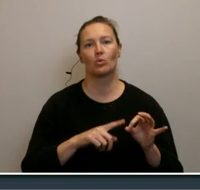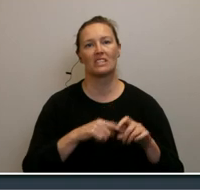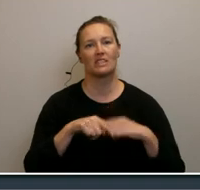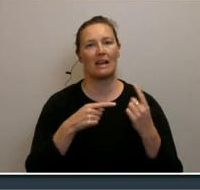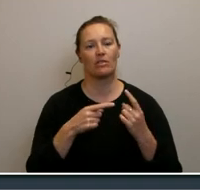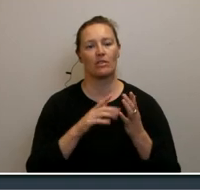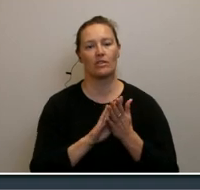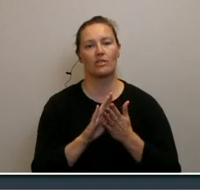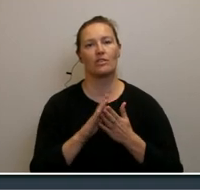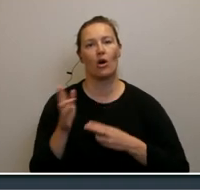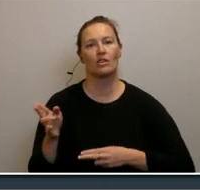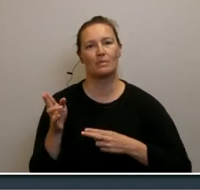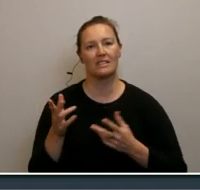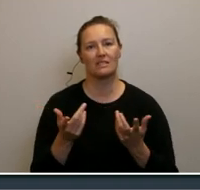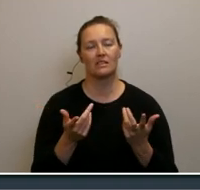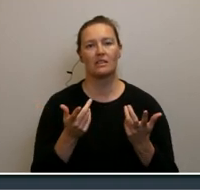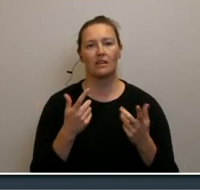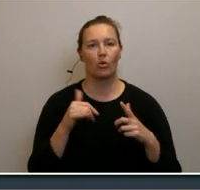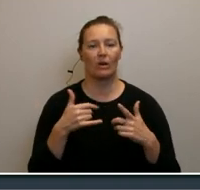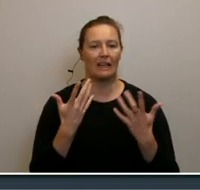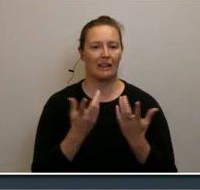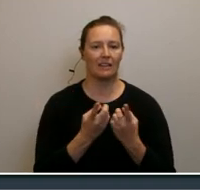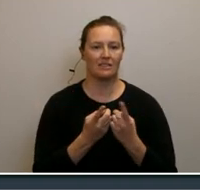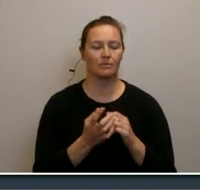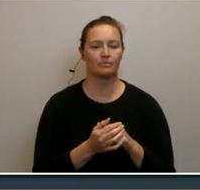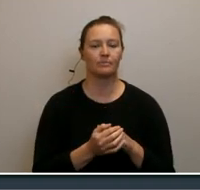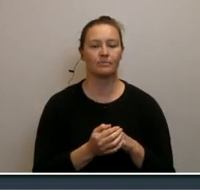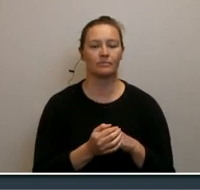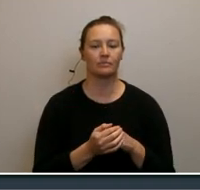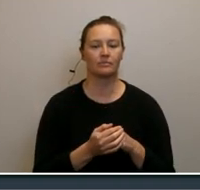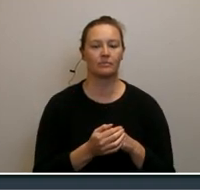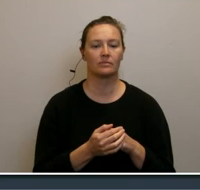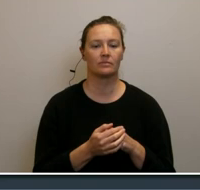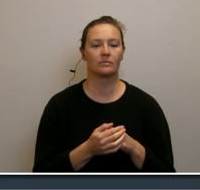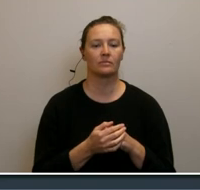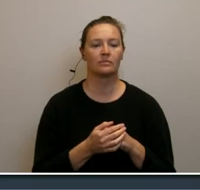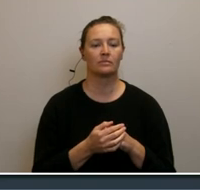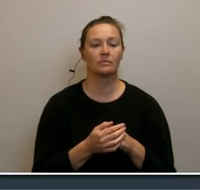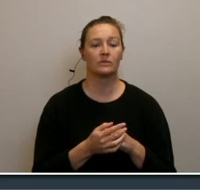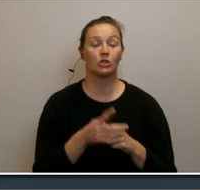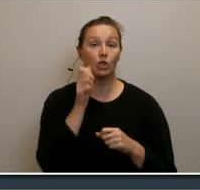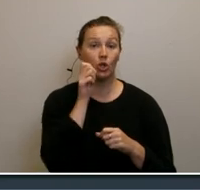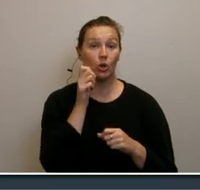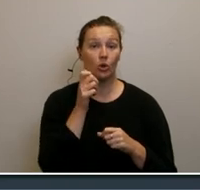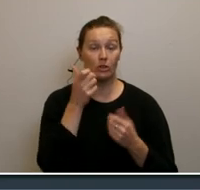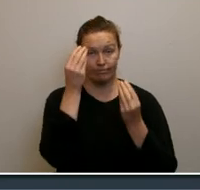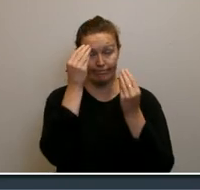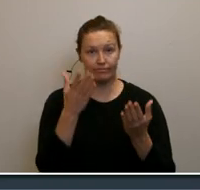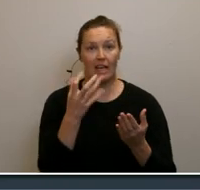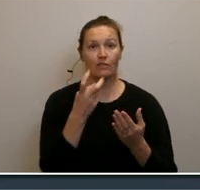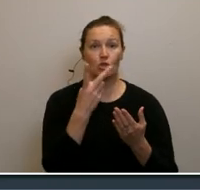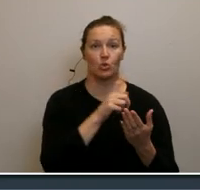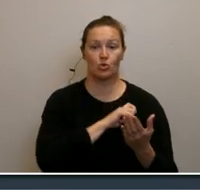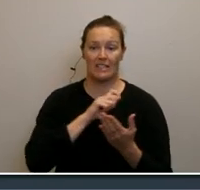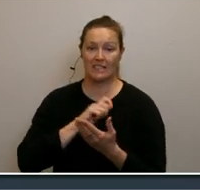and its activities. She's the general manager of the Operational Trust. And so that you understand, there are two trusts. There's the